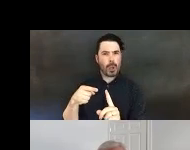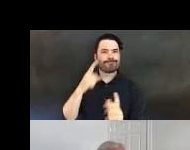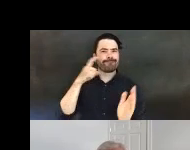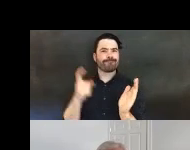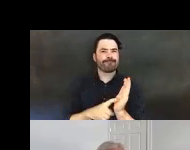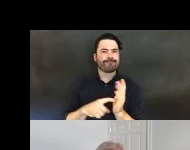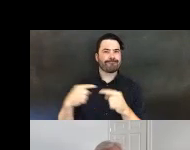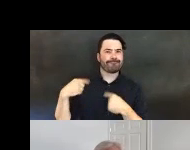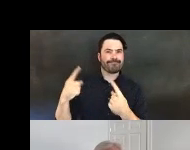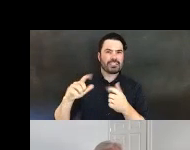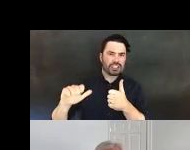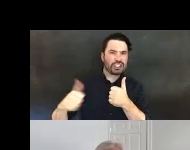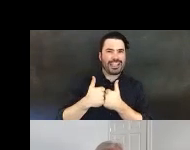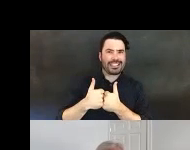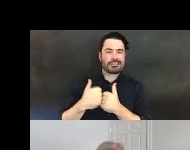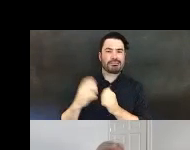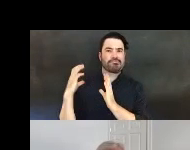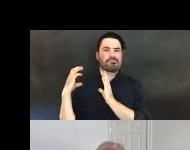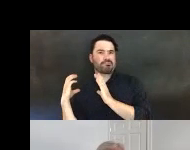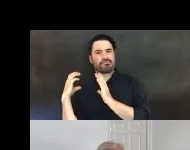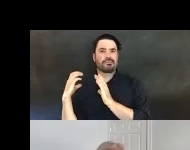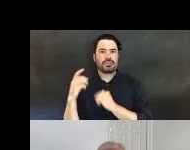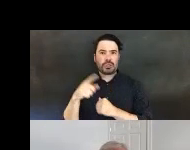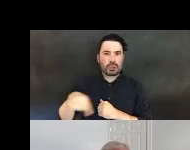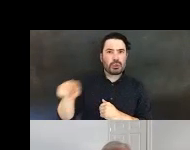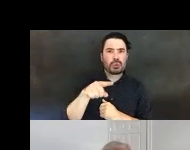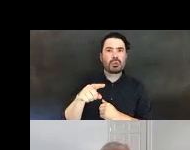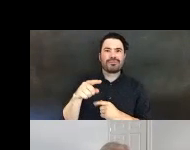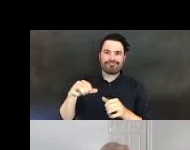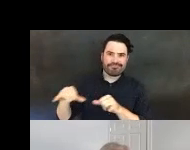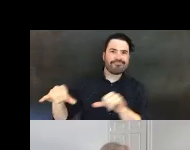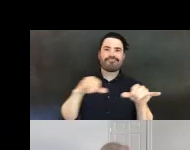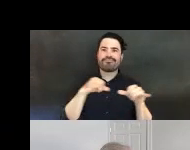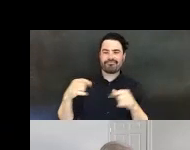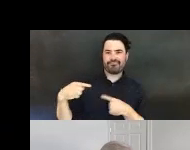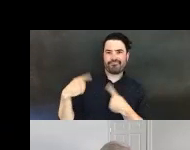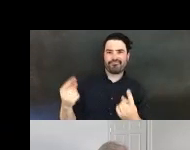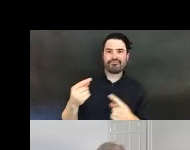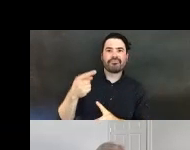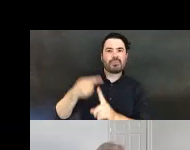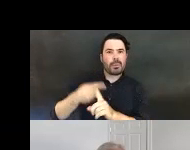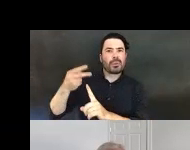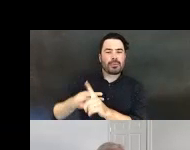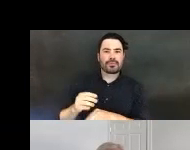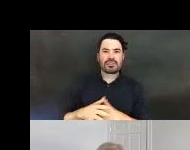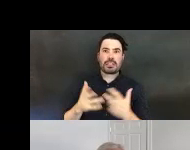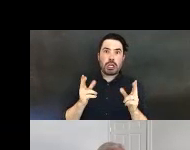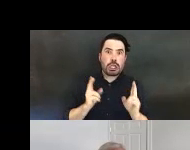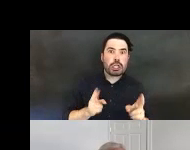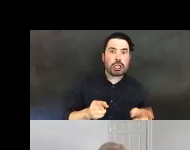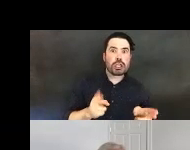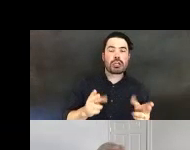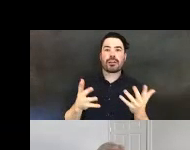imposed on you and on all of us over the last several months. The frenetic pace, the necessity to adapt to